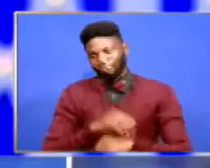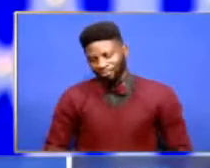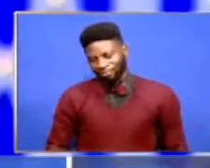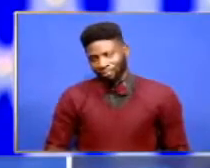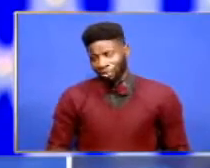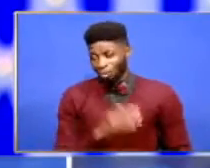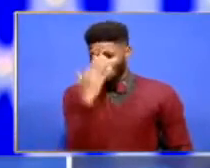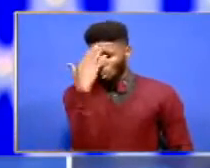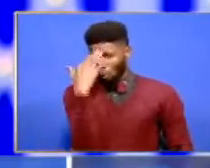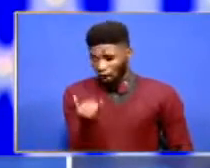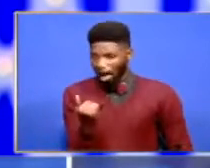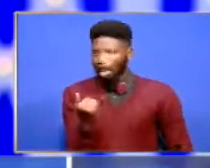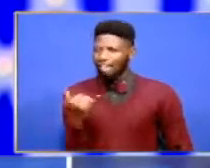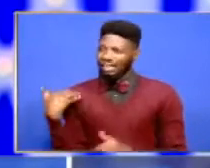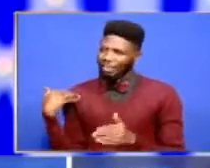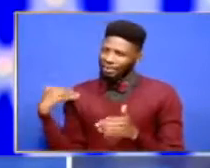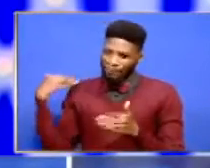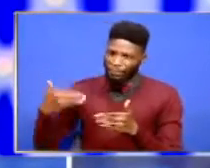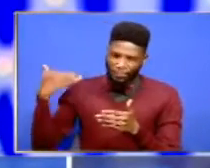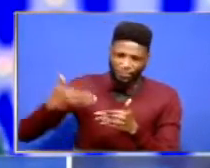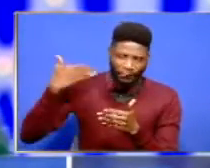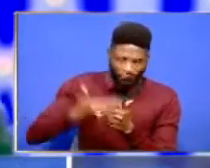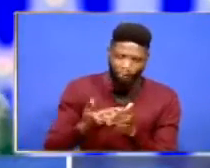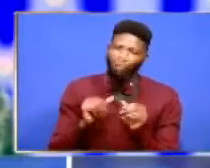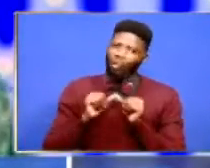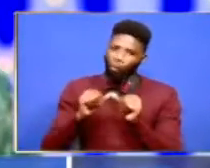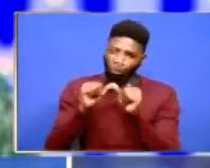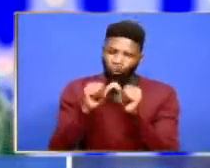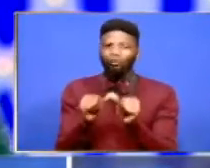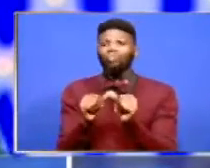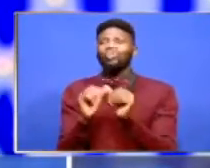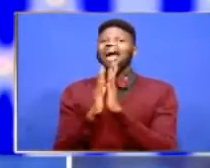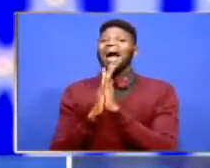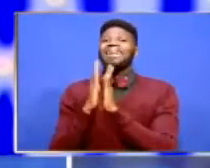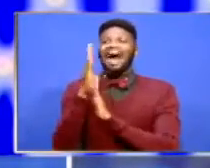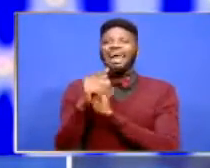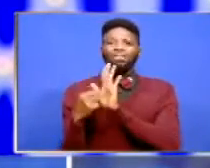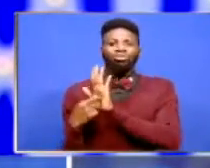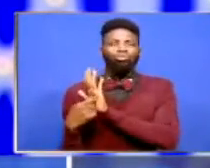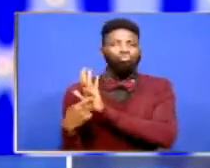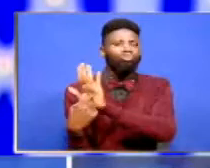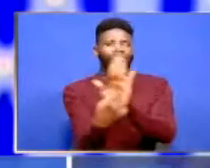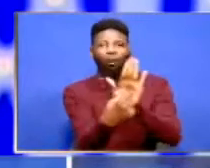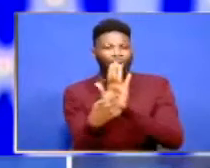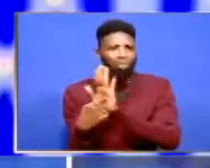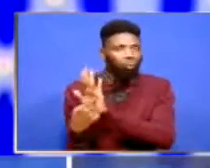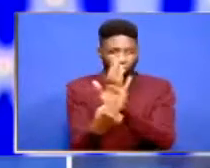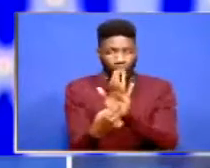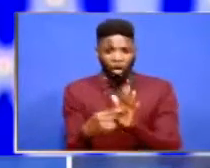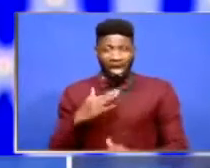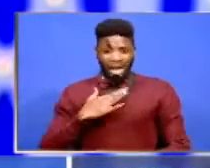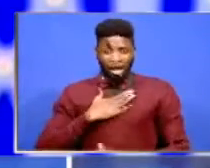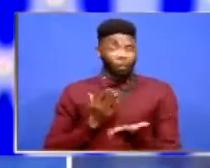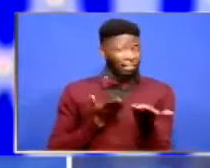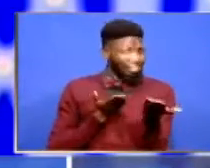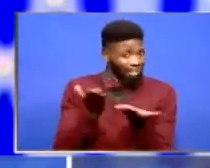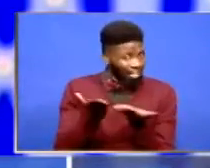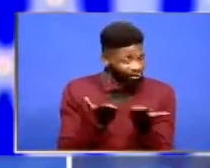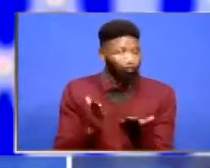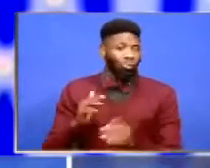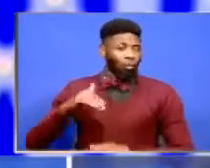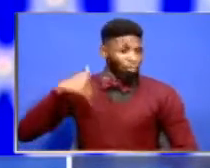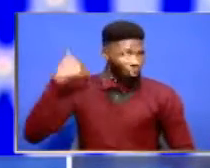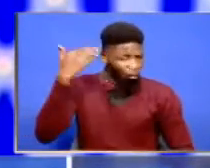for the continuous live transmission of our Mass each